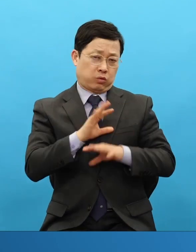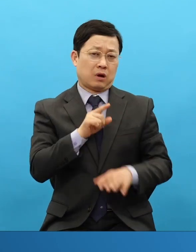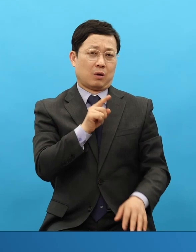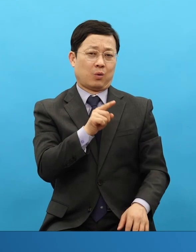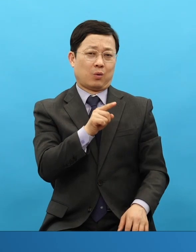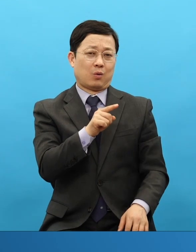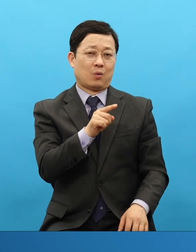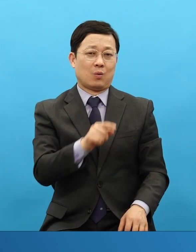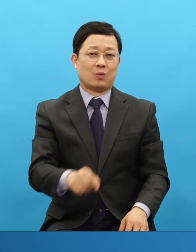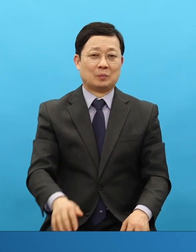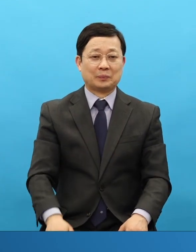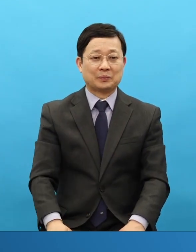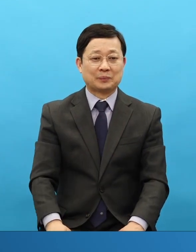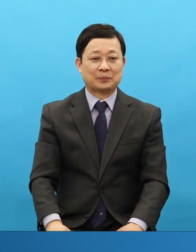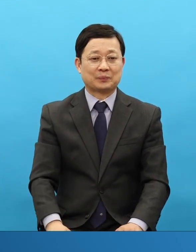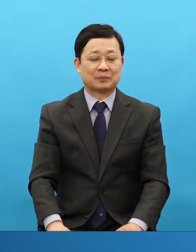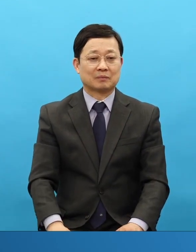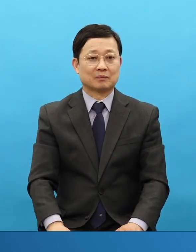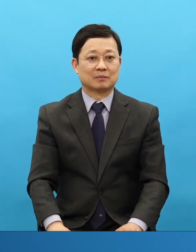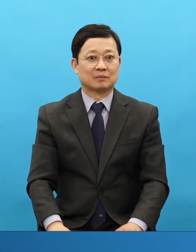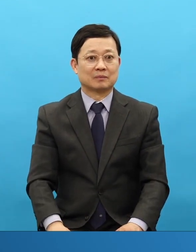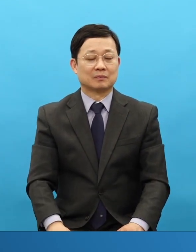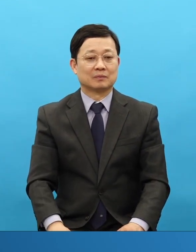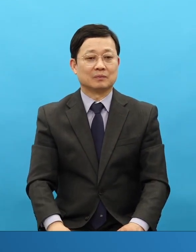amazing works will begin.